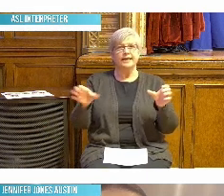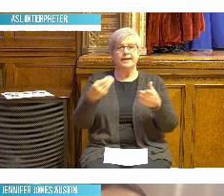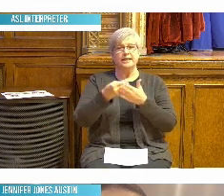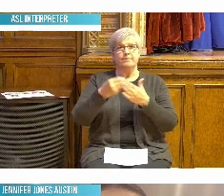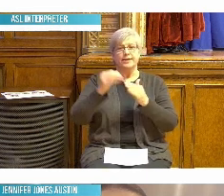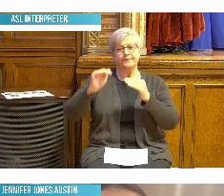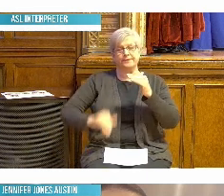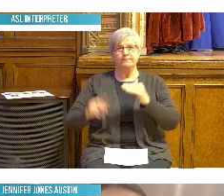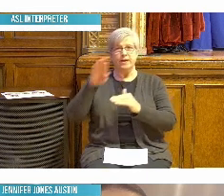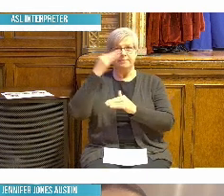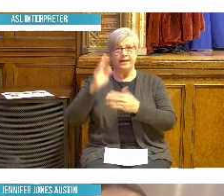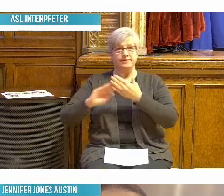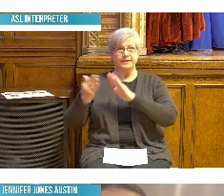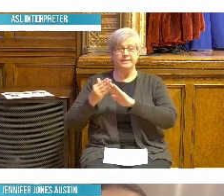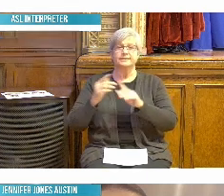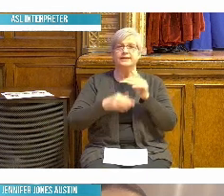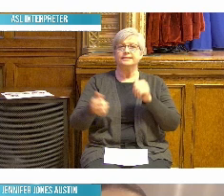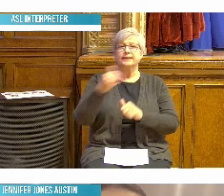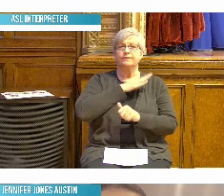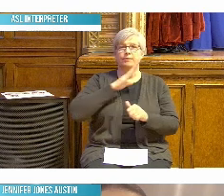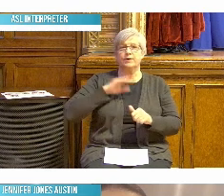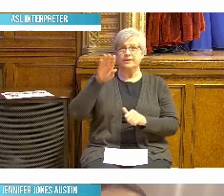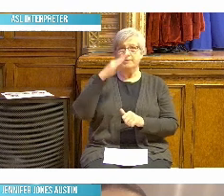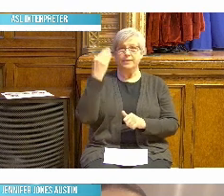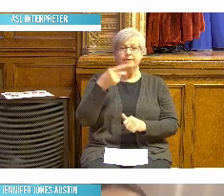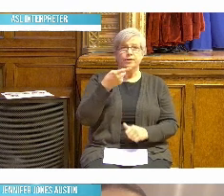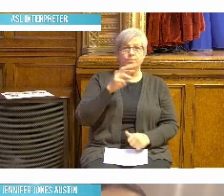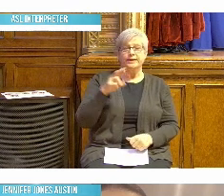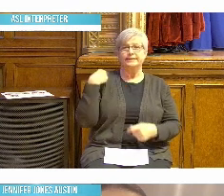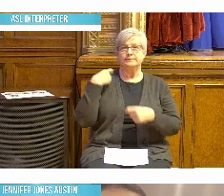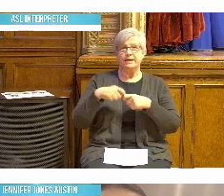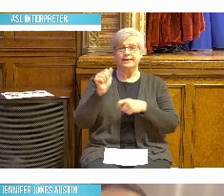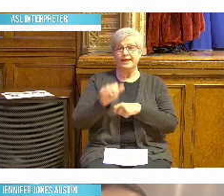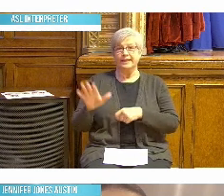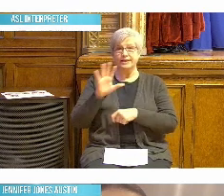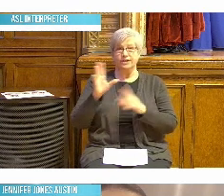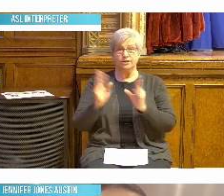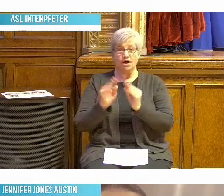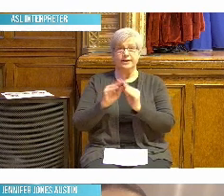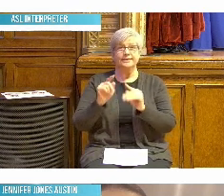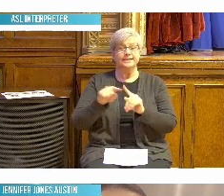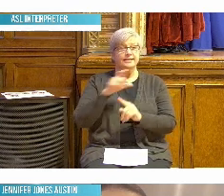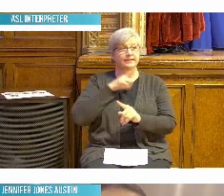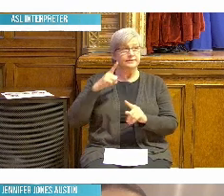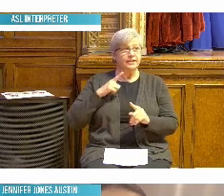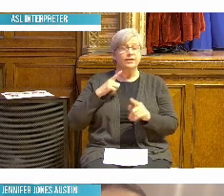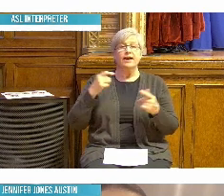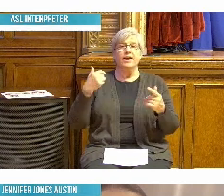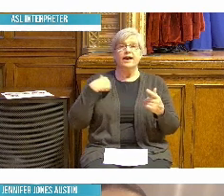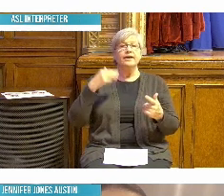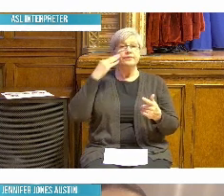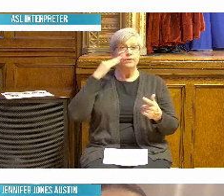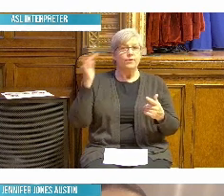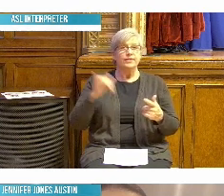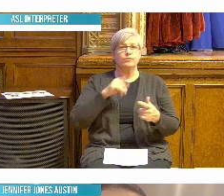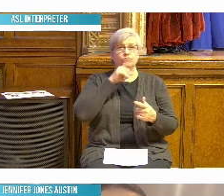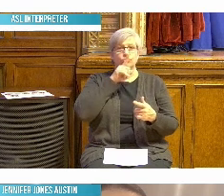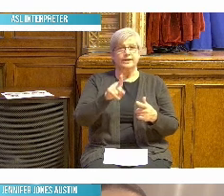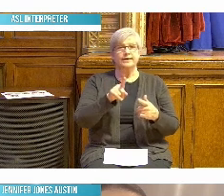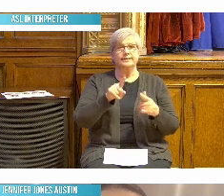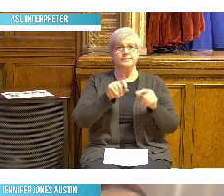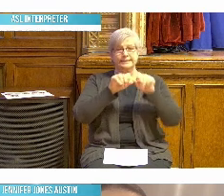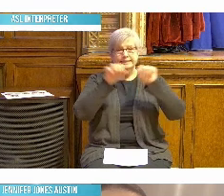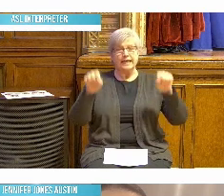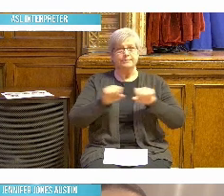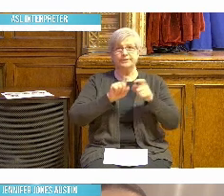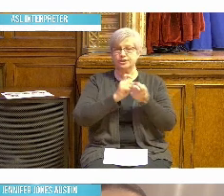communities. As an executive board member of the Black, Puerto Rican, Hispanic, and Asian caucus in the legislature, I know that real systemic